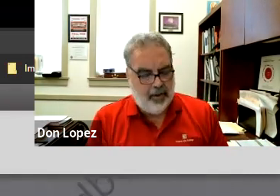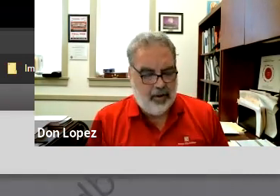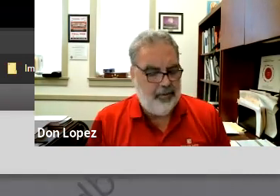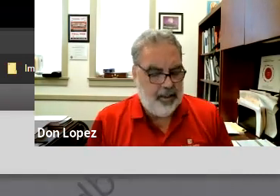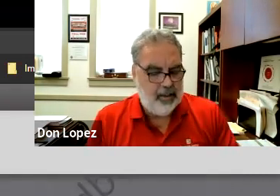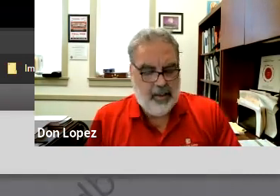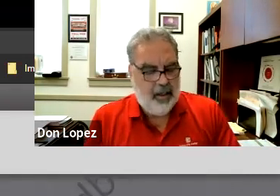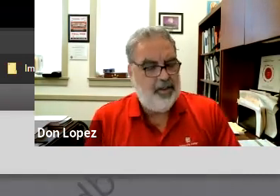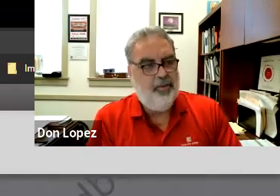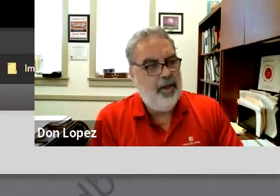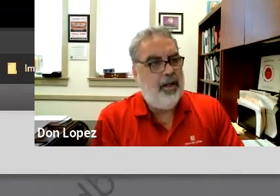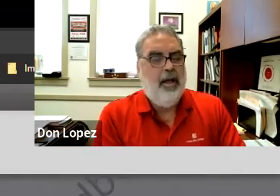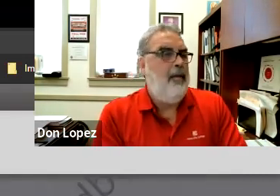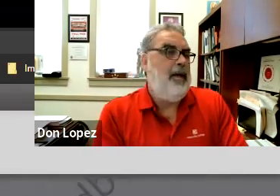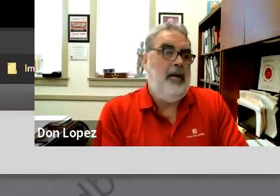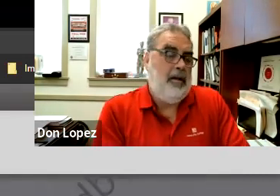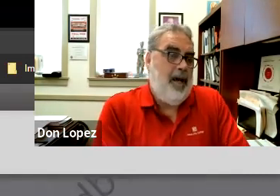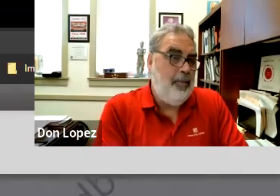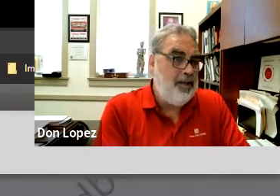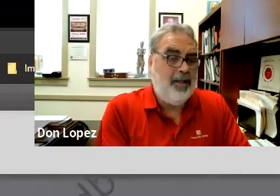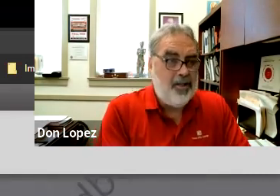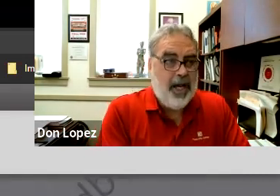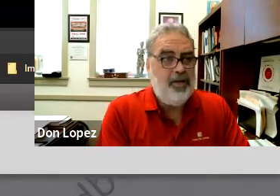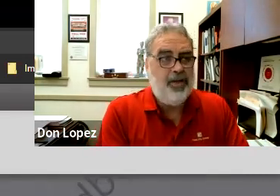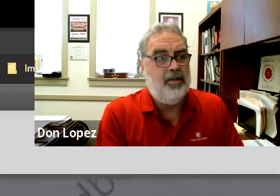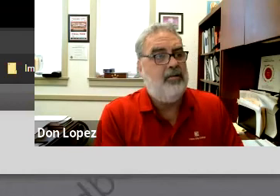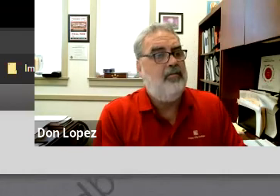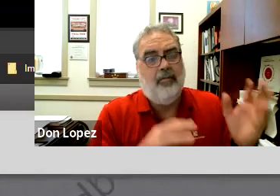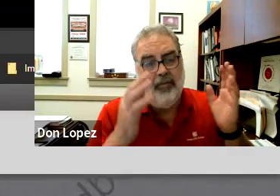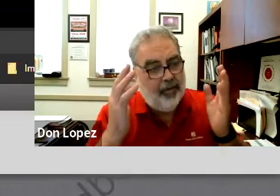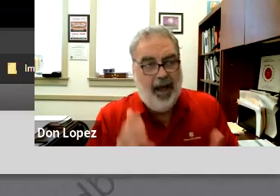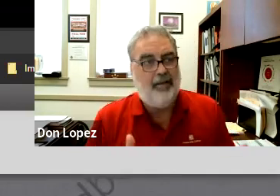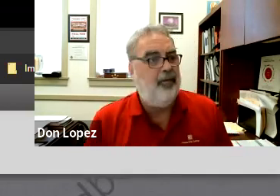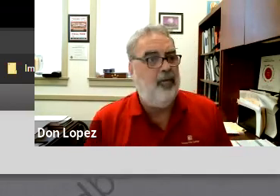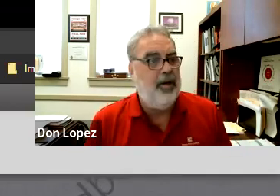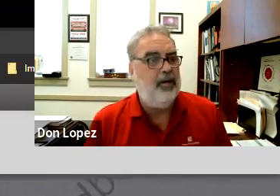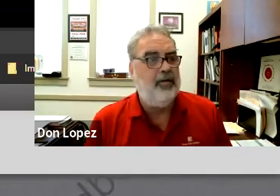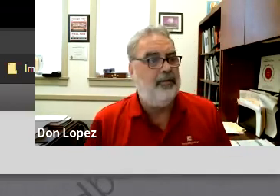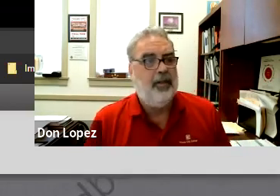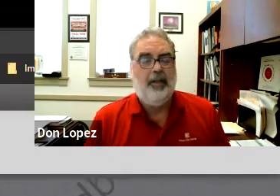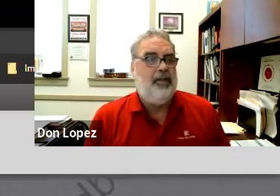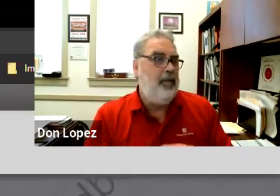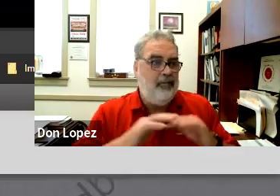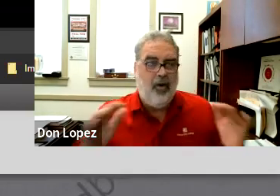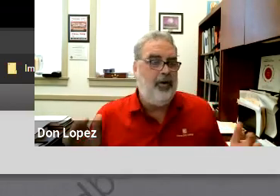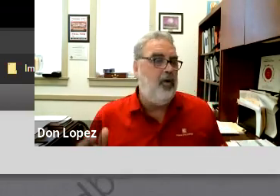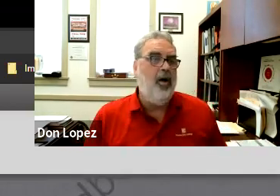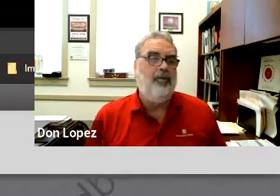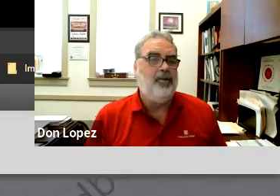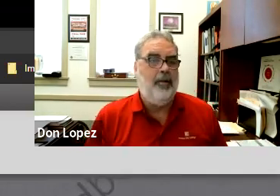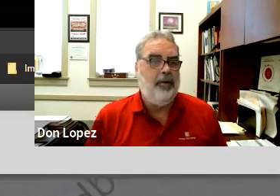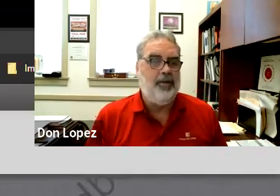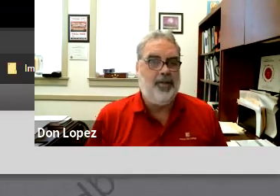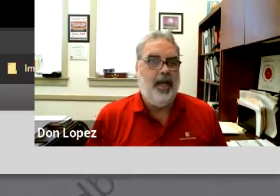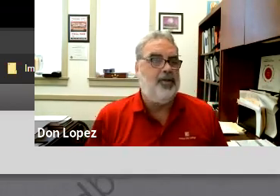involved in all of this. And she really, I mean, the templates and the changes for the last 4 years, she's been involved in all of